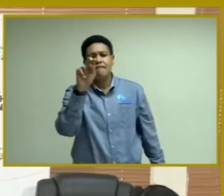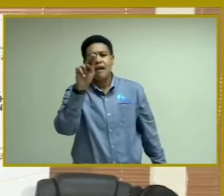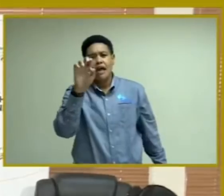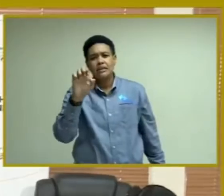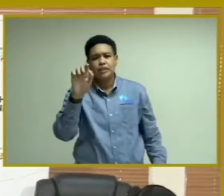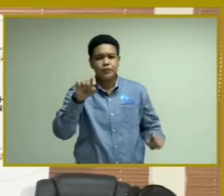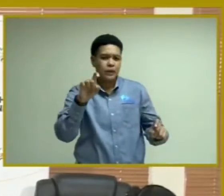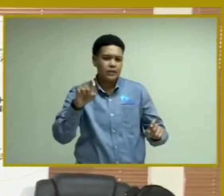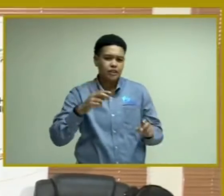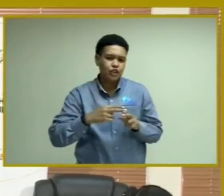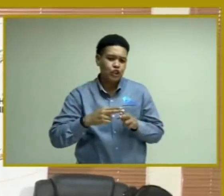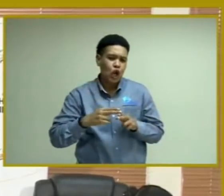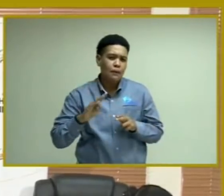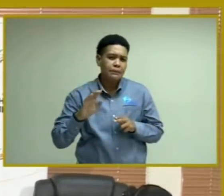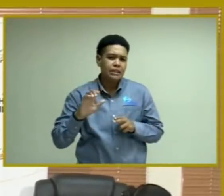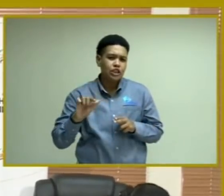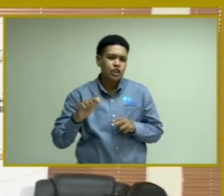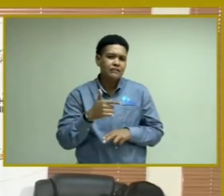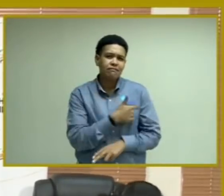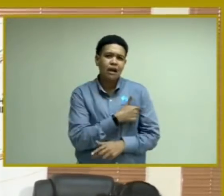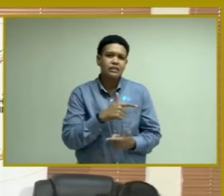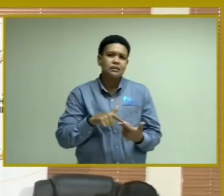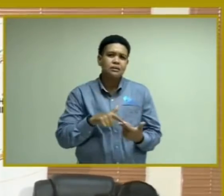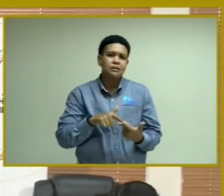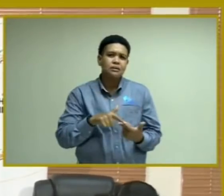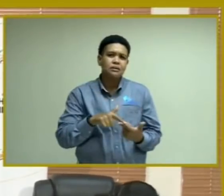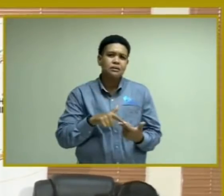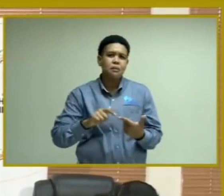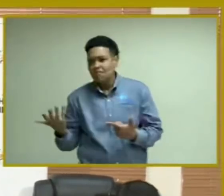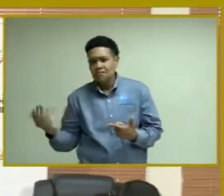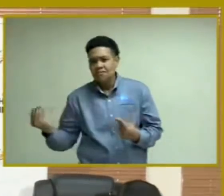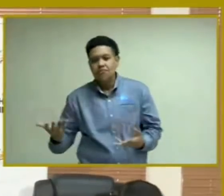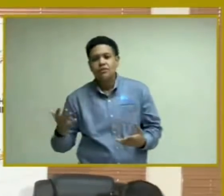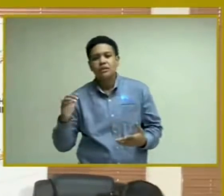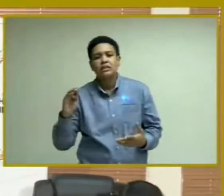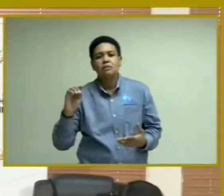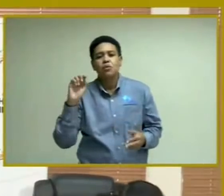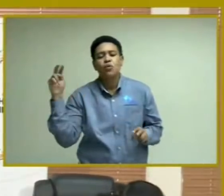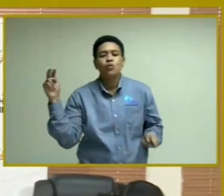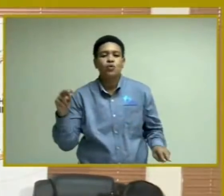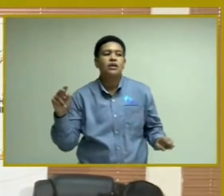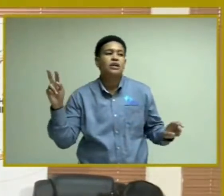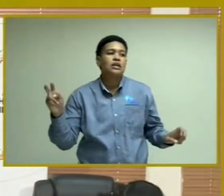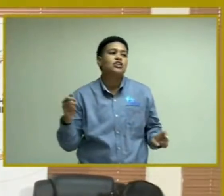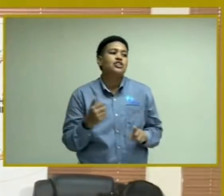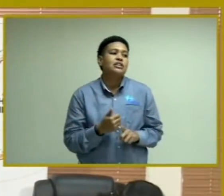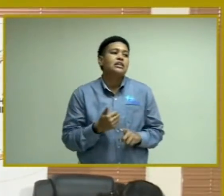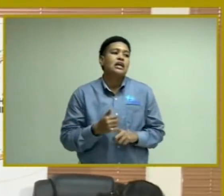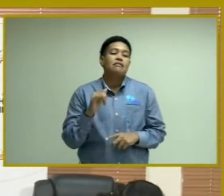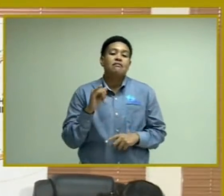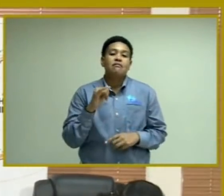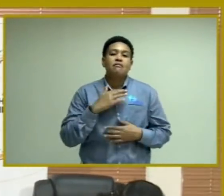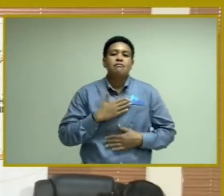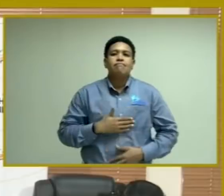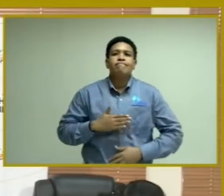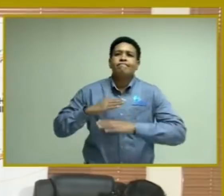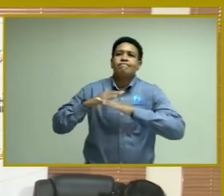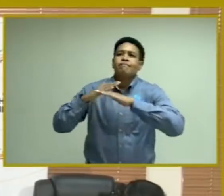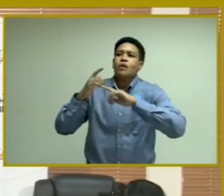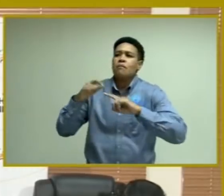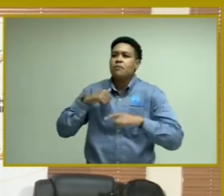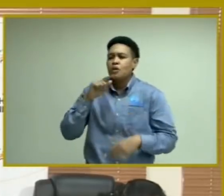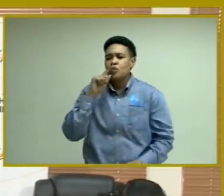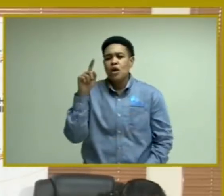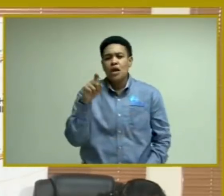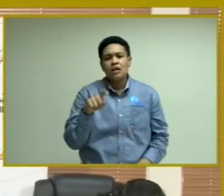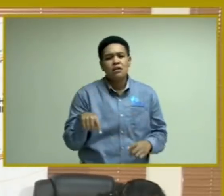or otherwise, and then the CMO could address issues around immunity. I wasn't sure what you were